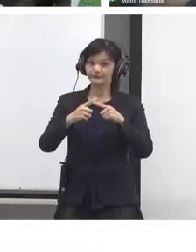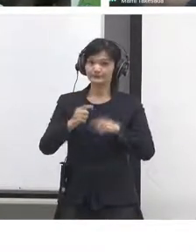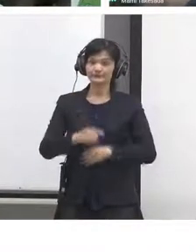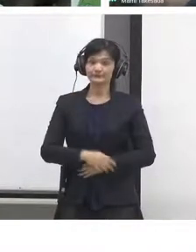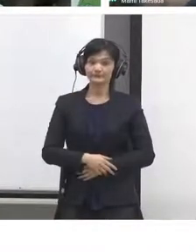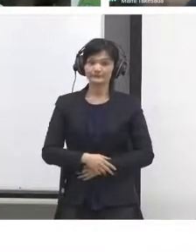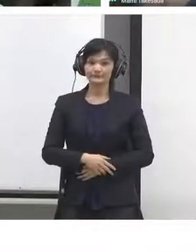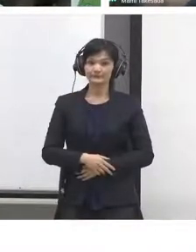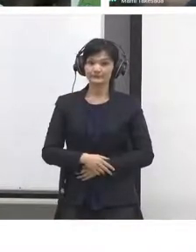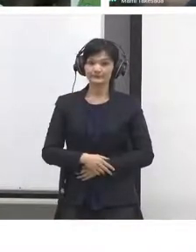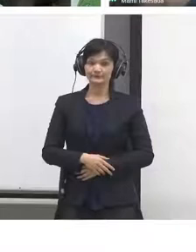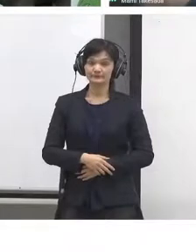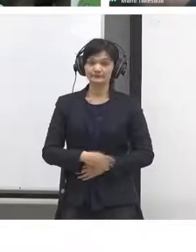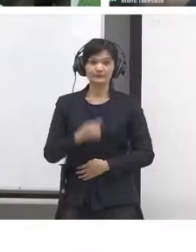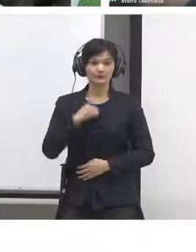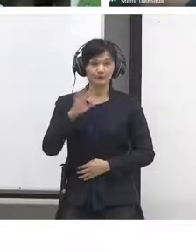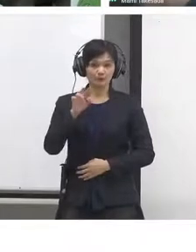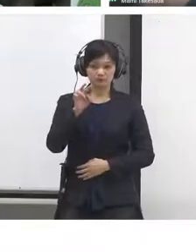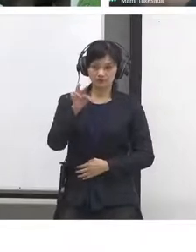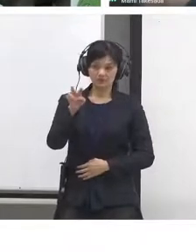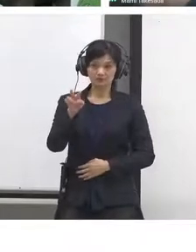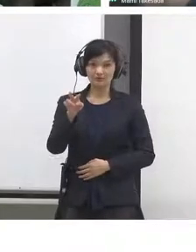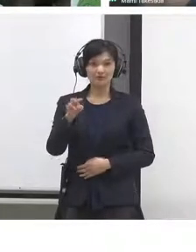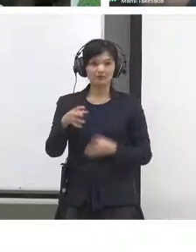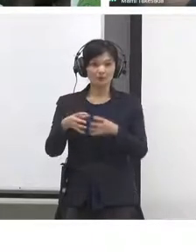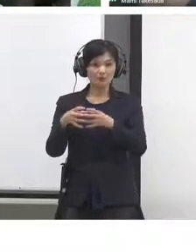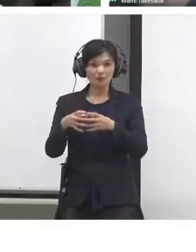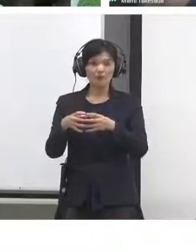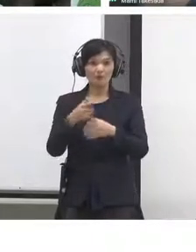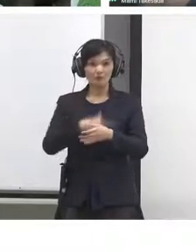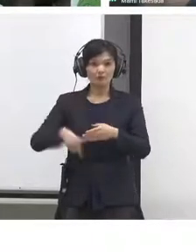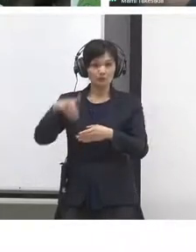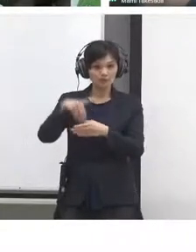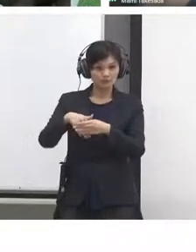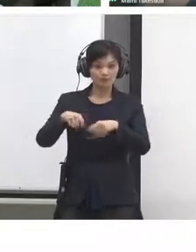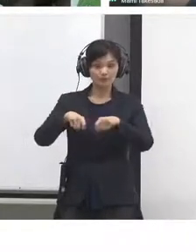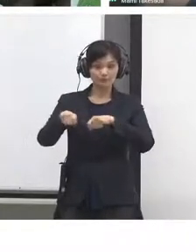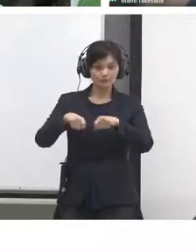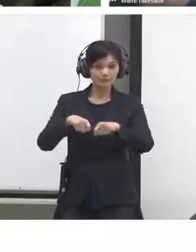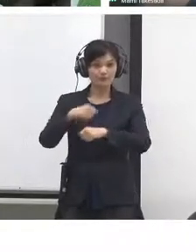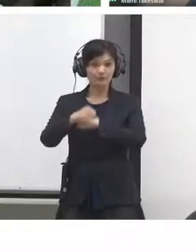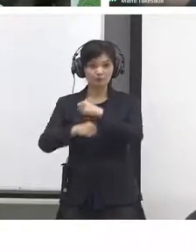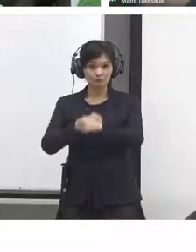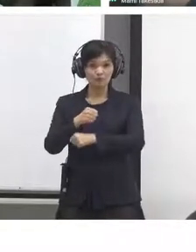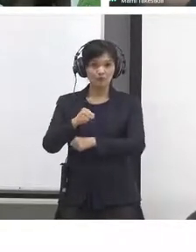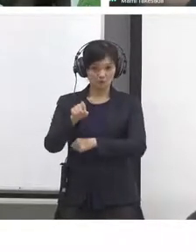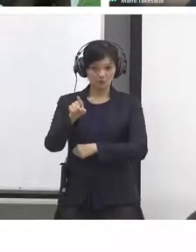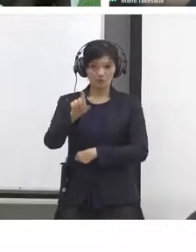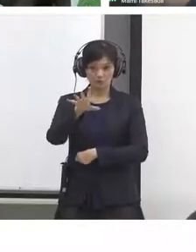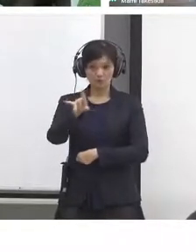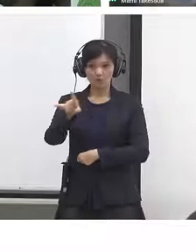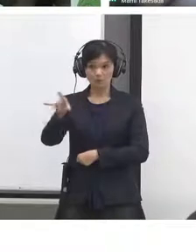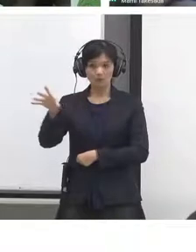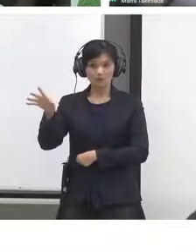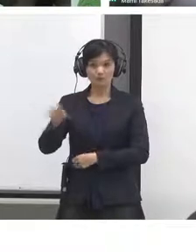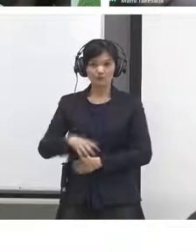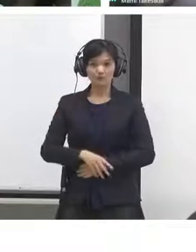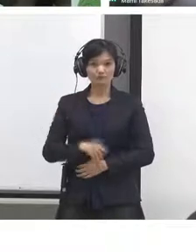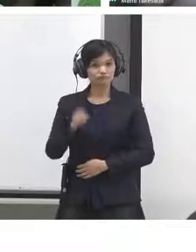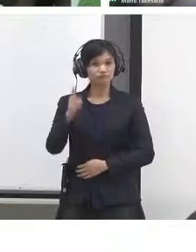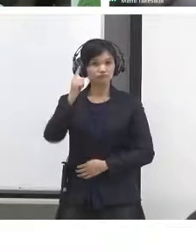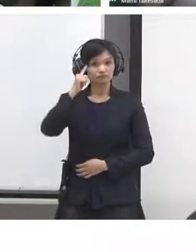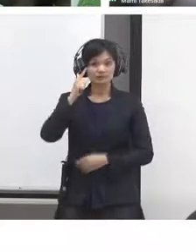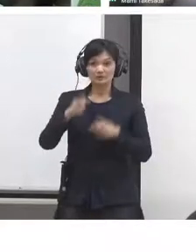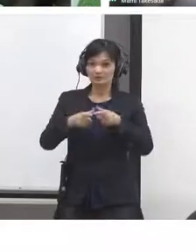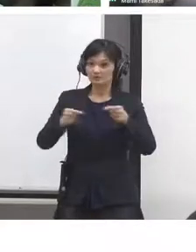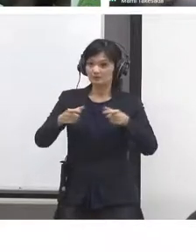for election or call for giing. So do you think maybe Japanese young people, are they changing? Maybe they want to involve